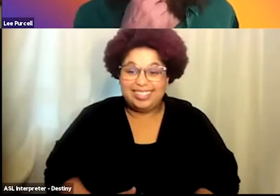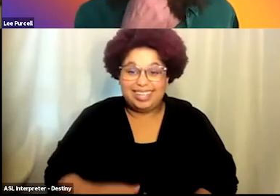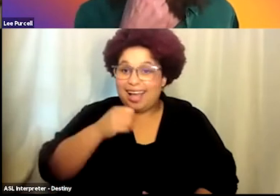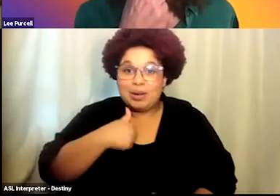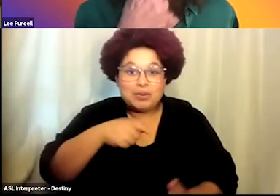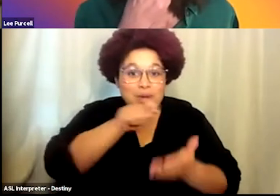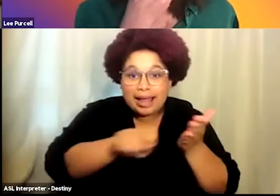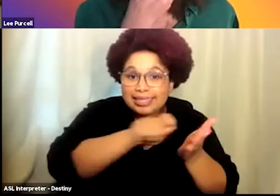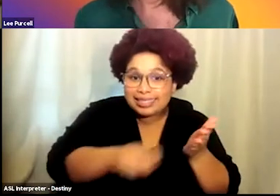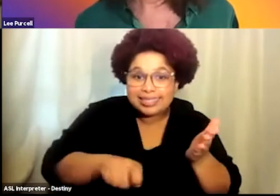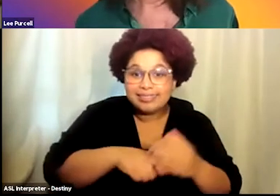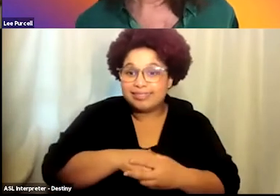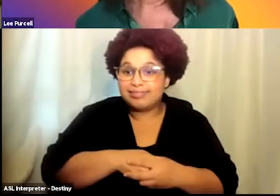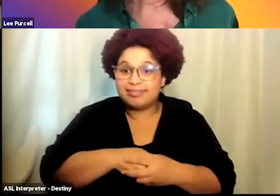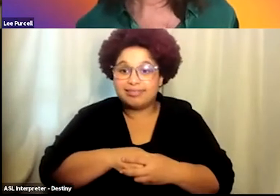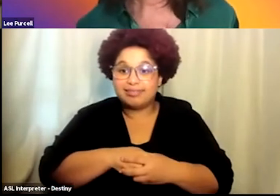write.